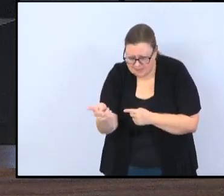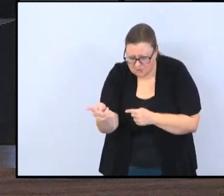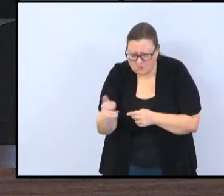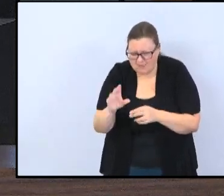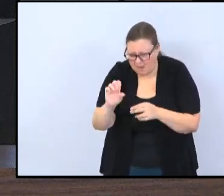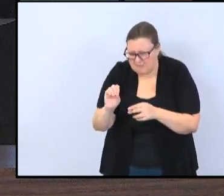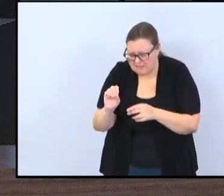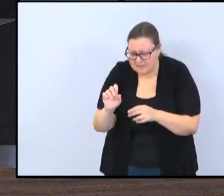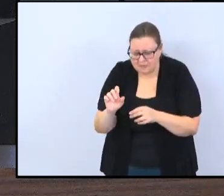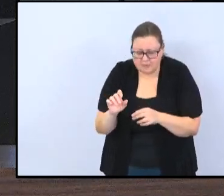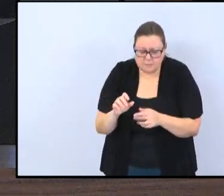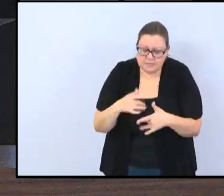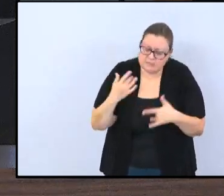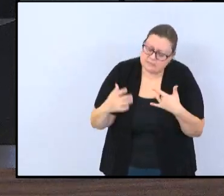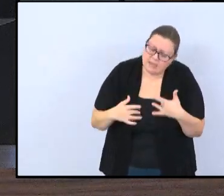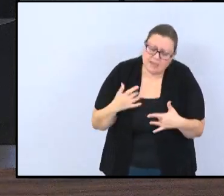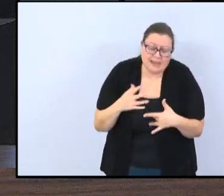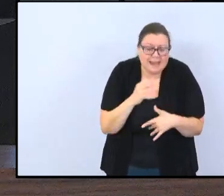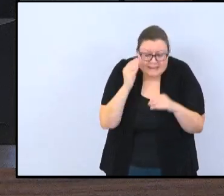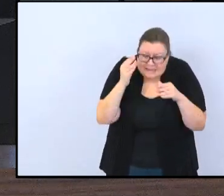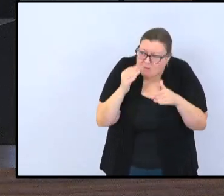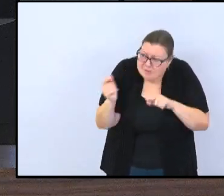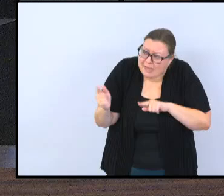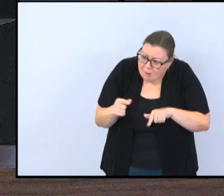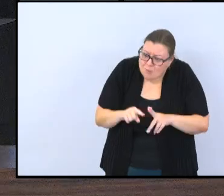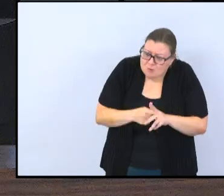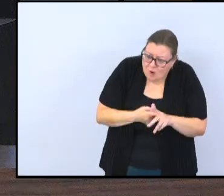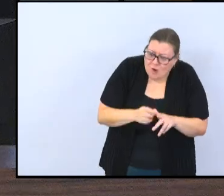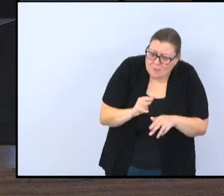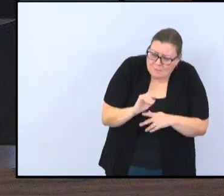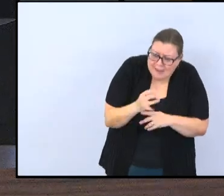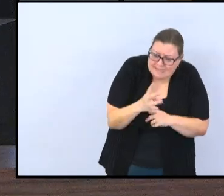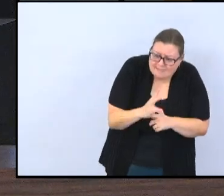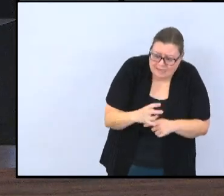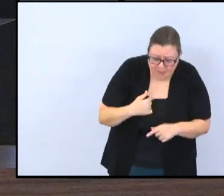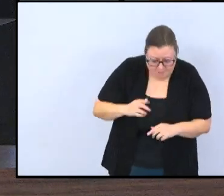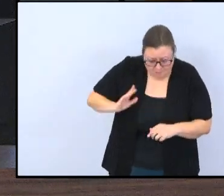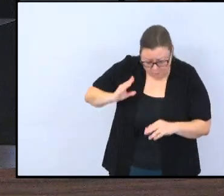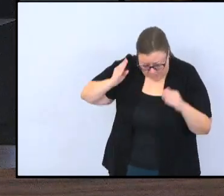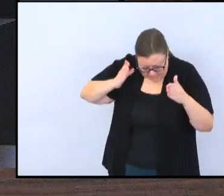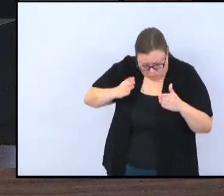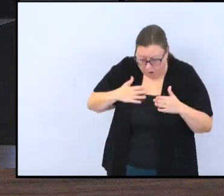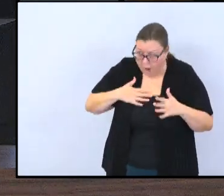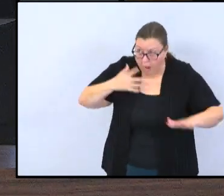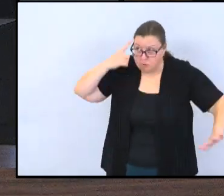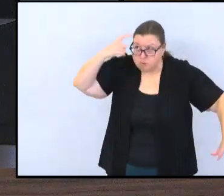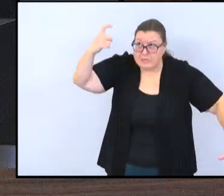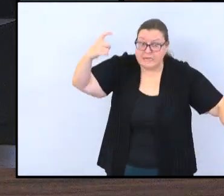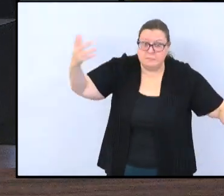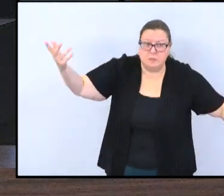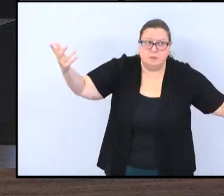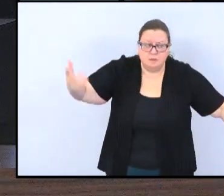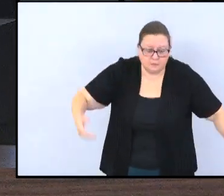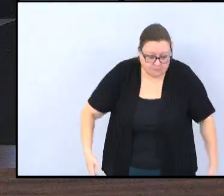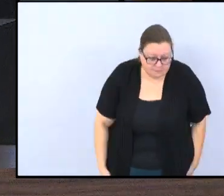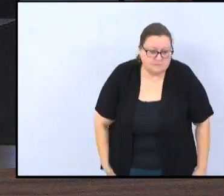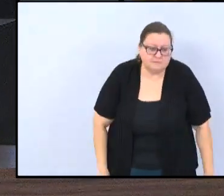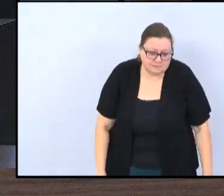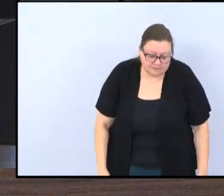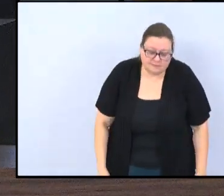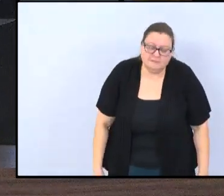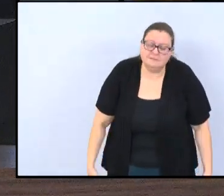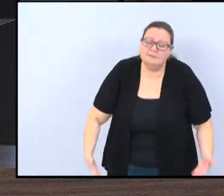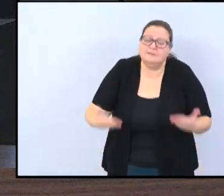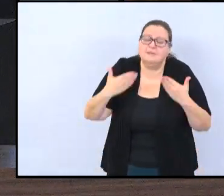I'm just so excited. And the fact that teachers can start moving in on May 17th. I mean, as a former teacher, I'm like, that is a dream. So just